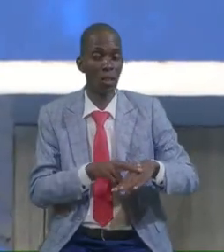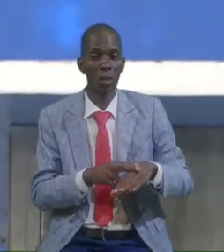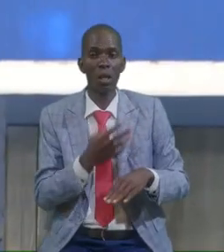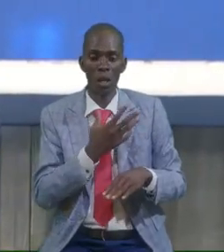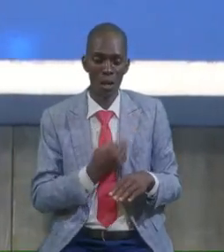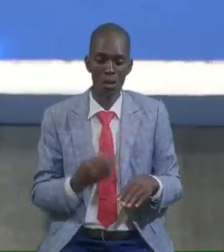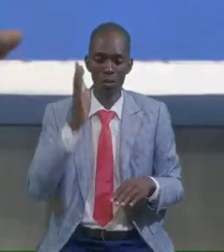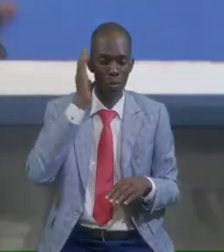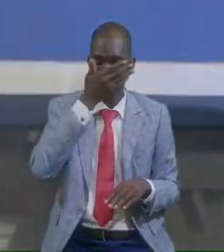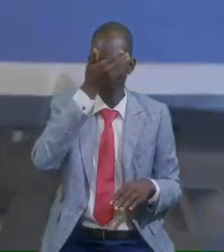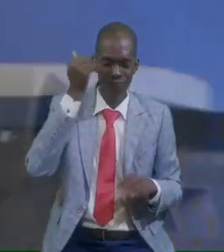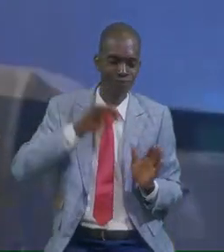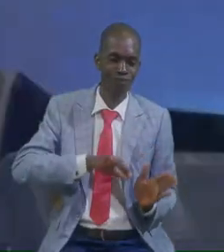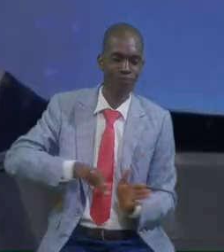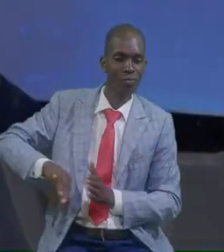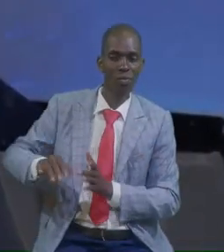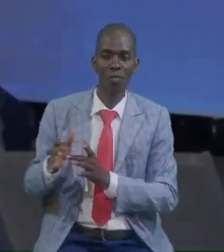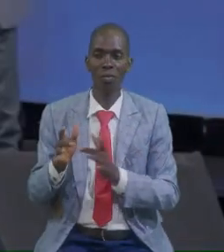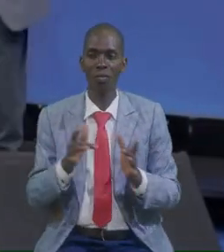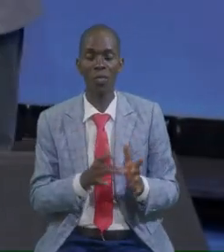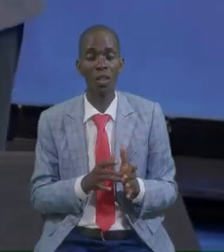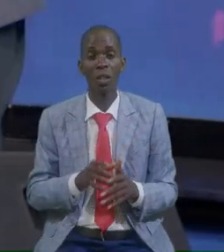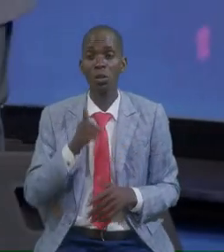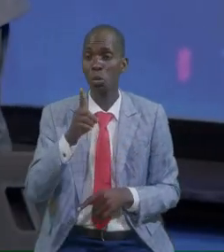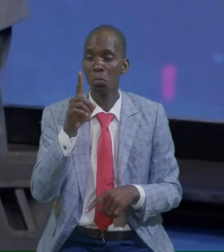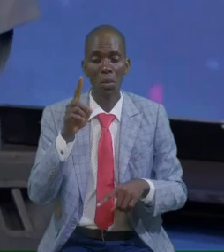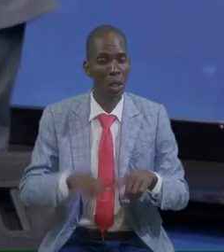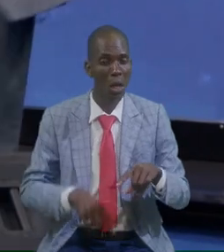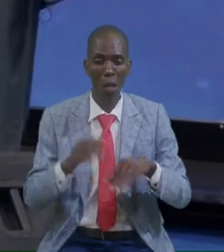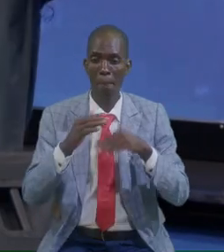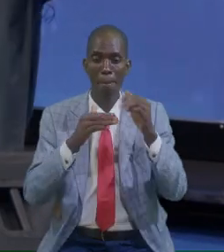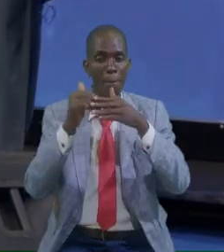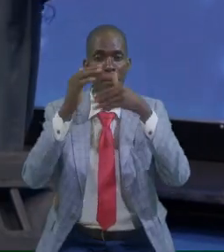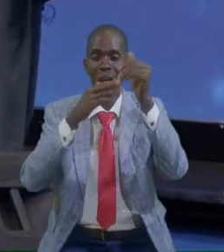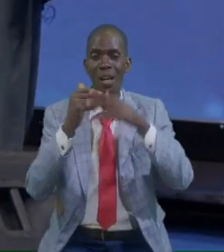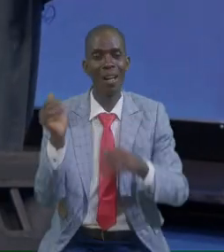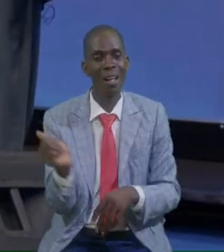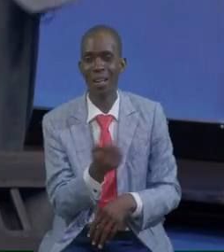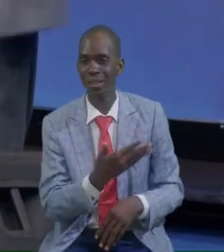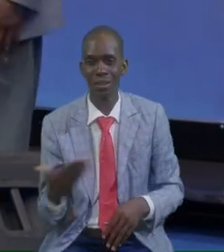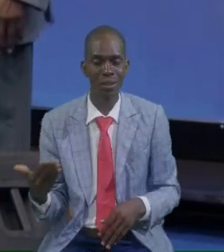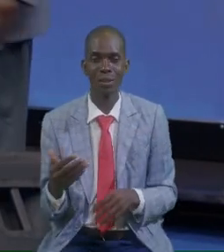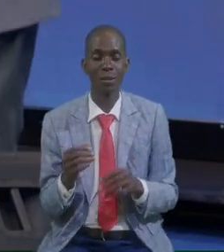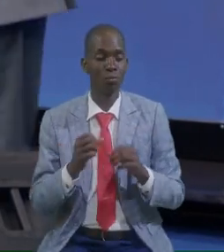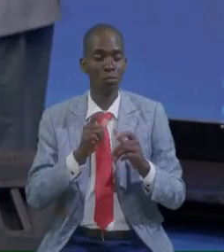aside the stone. You cannot build anything